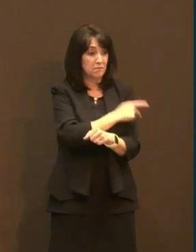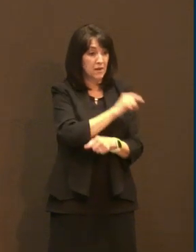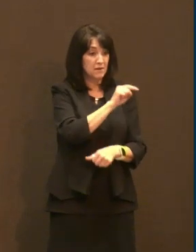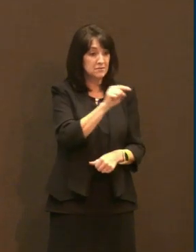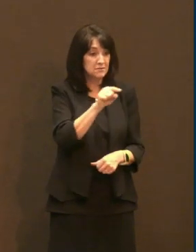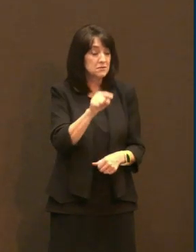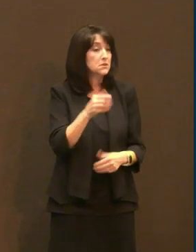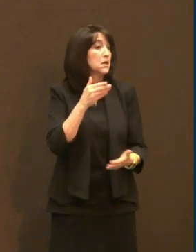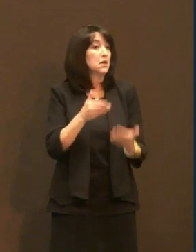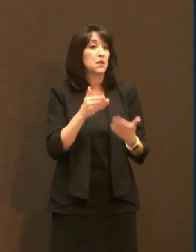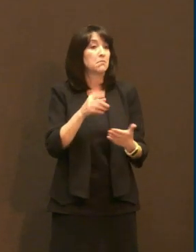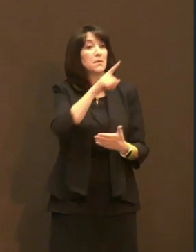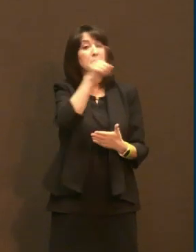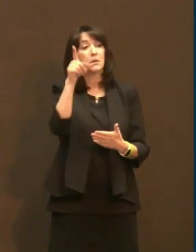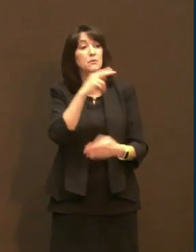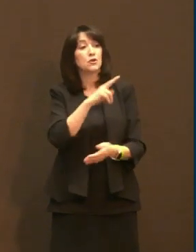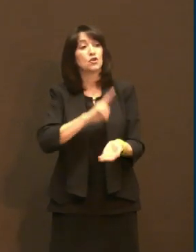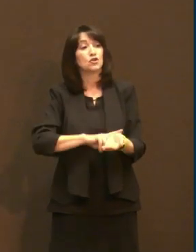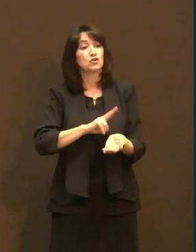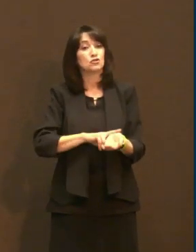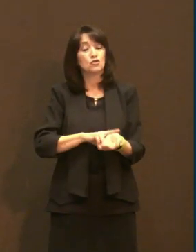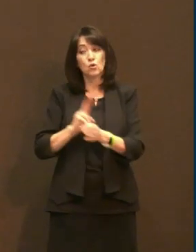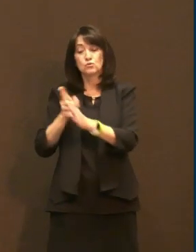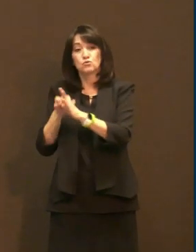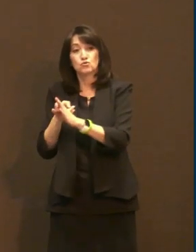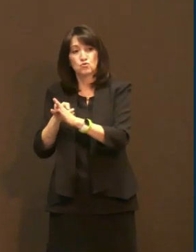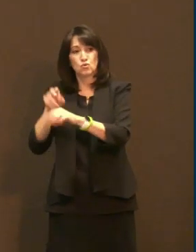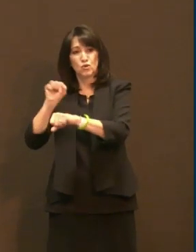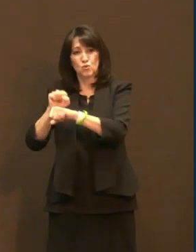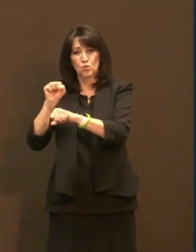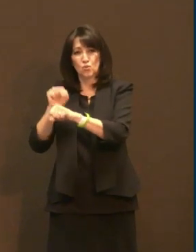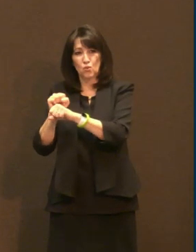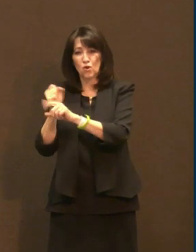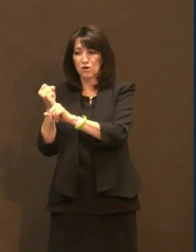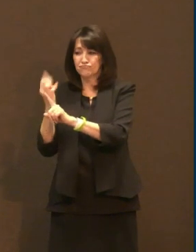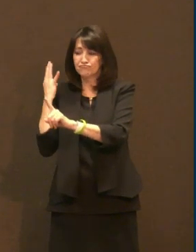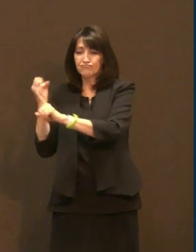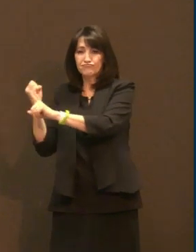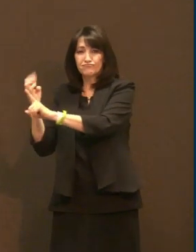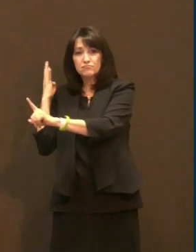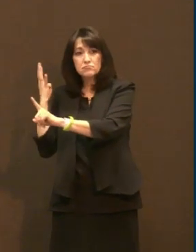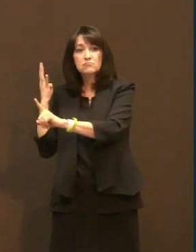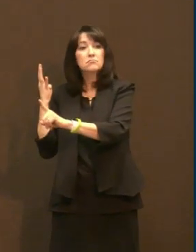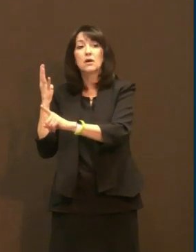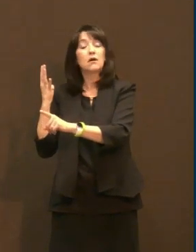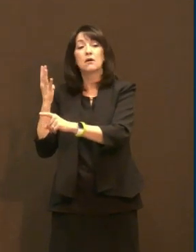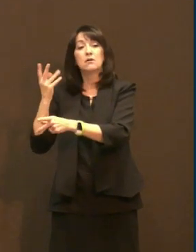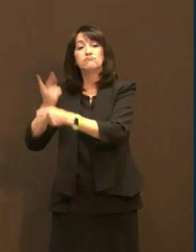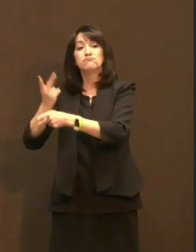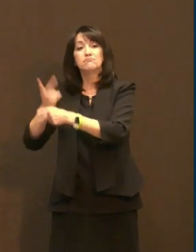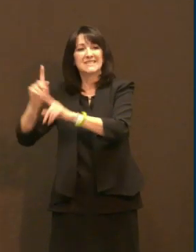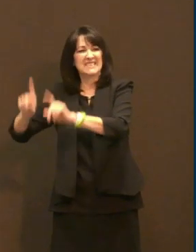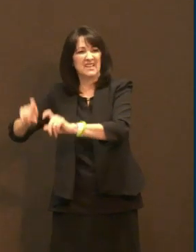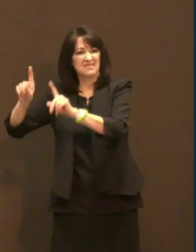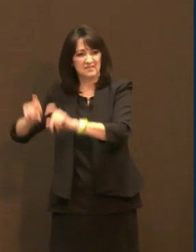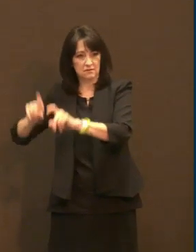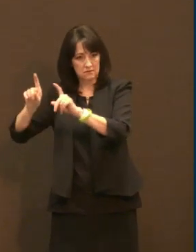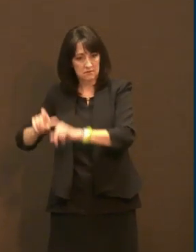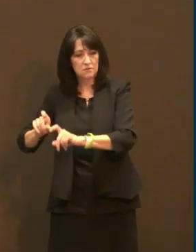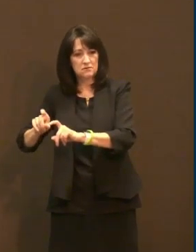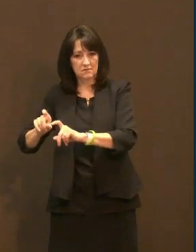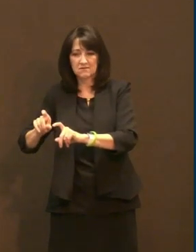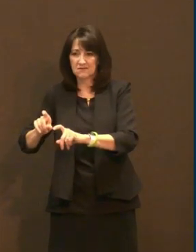part of the testing sites. We have a number of amazing public health nurses who have done just a tremendous amount